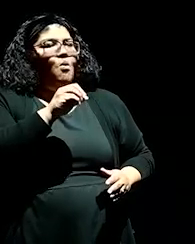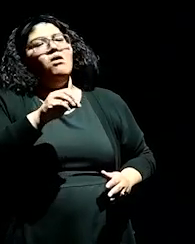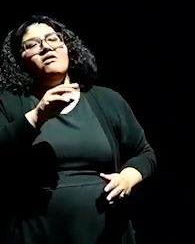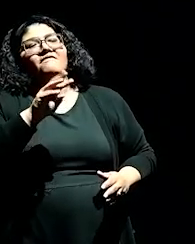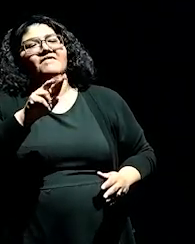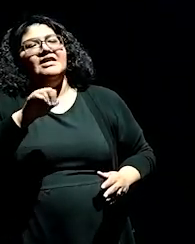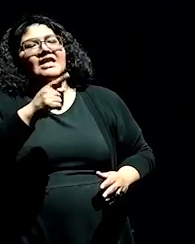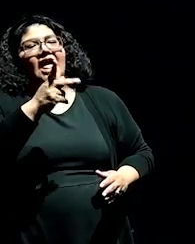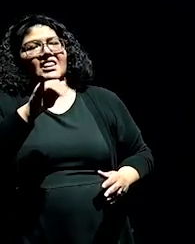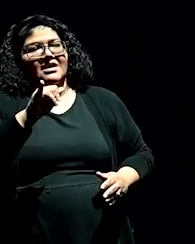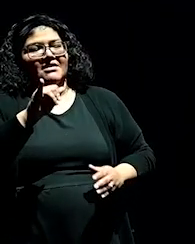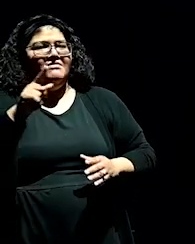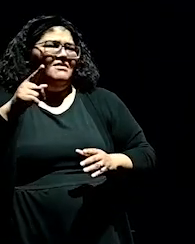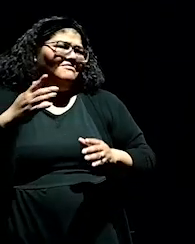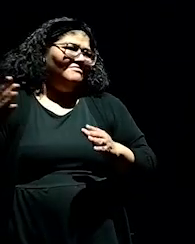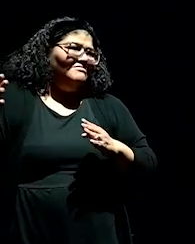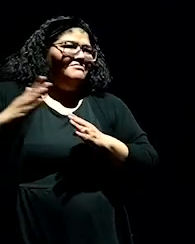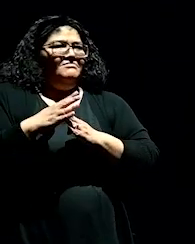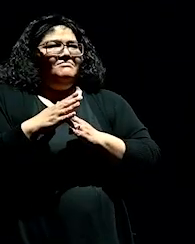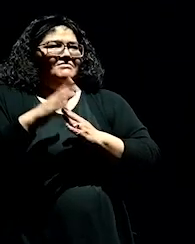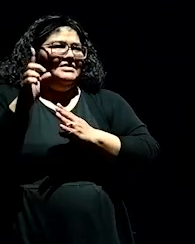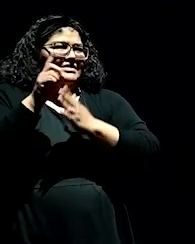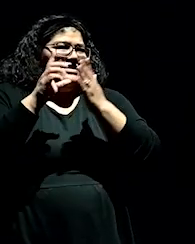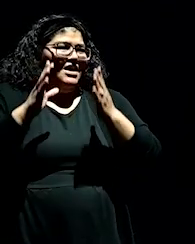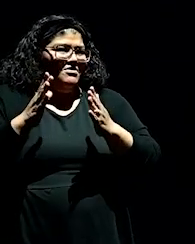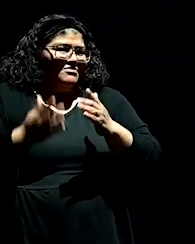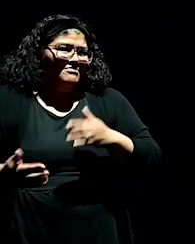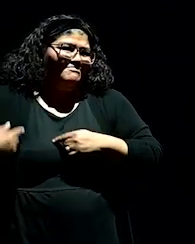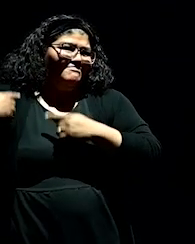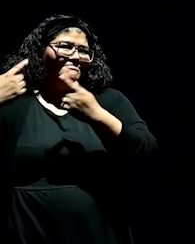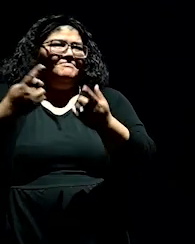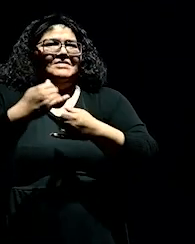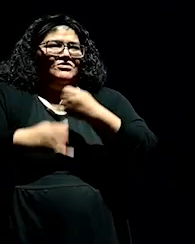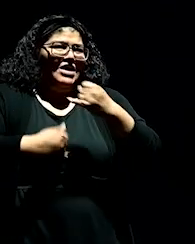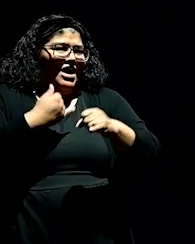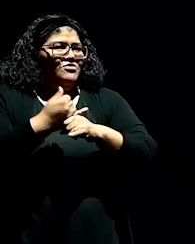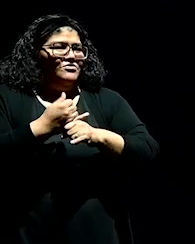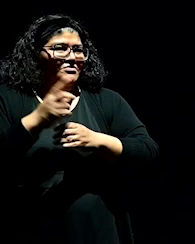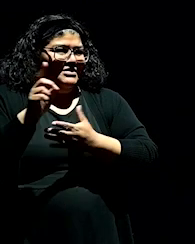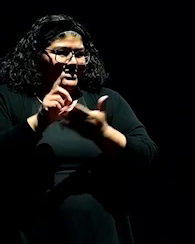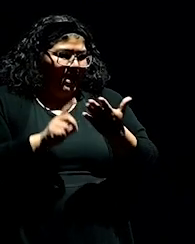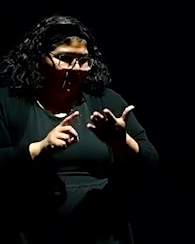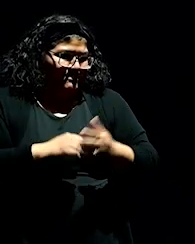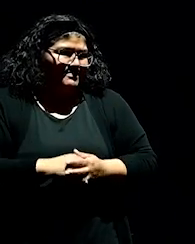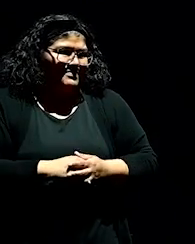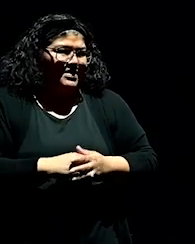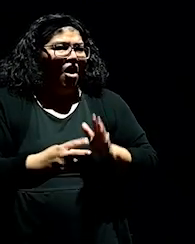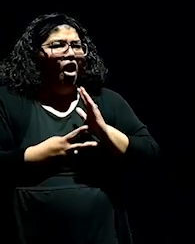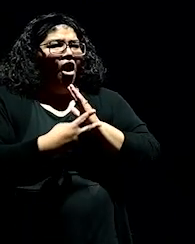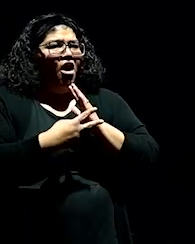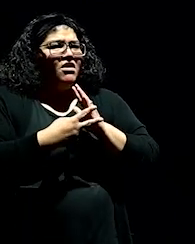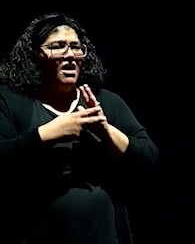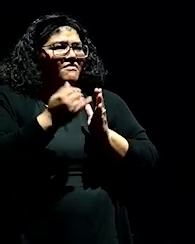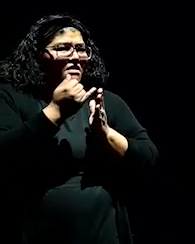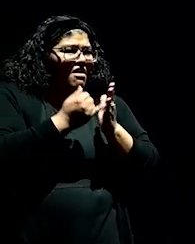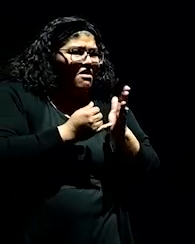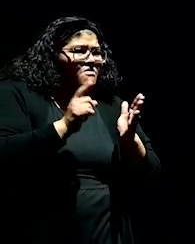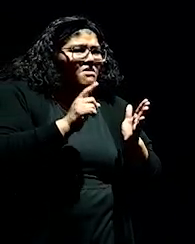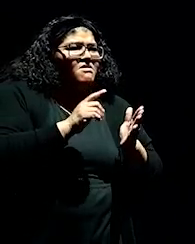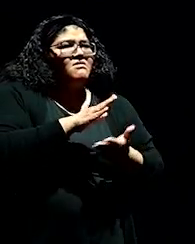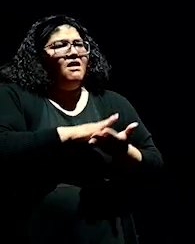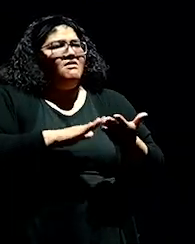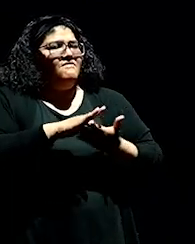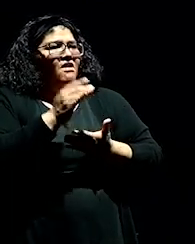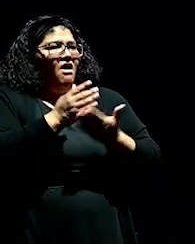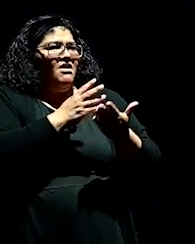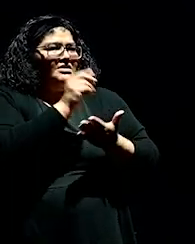are icons of international design. The center and archive sit within RIT's College of Art and Design, which